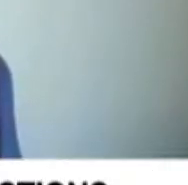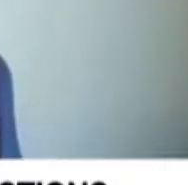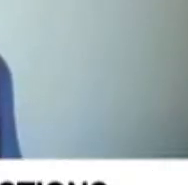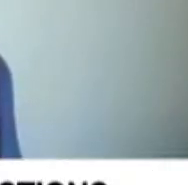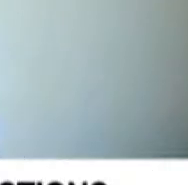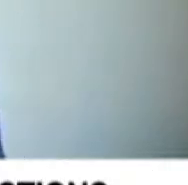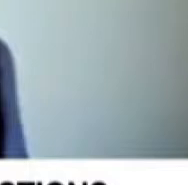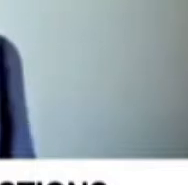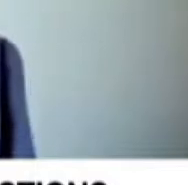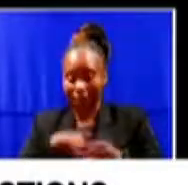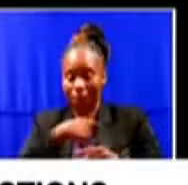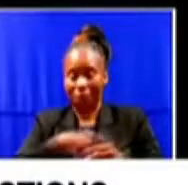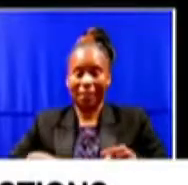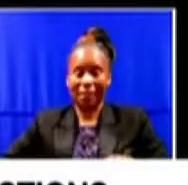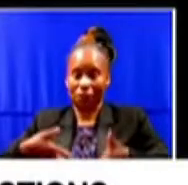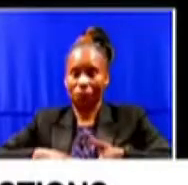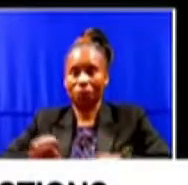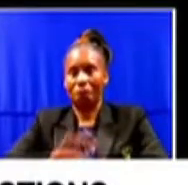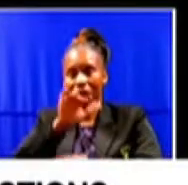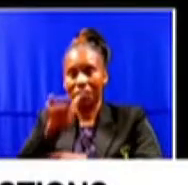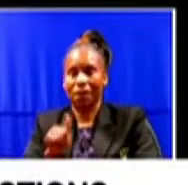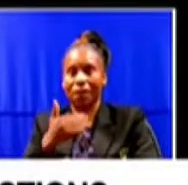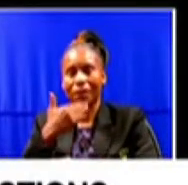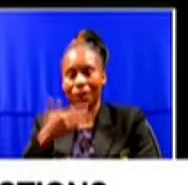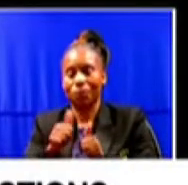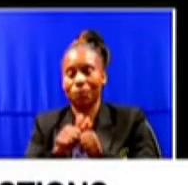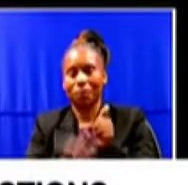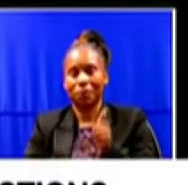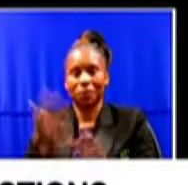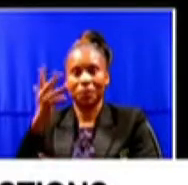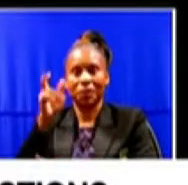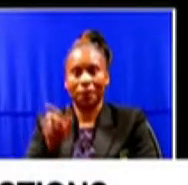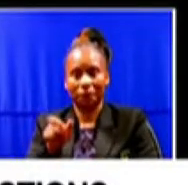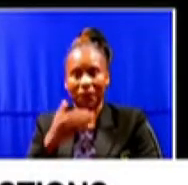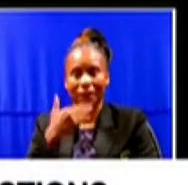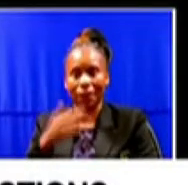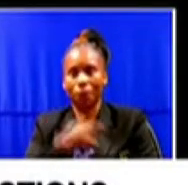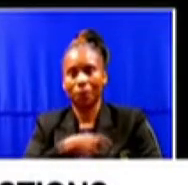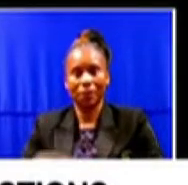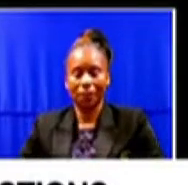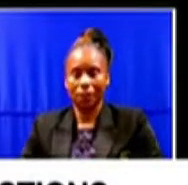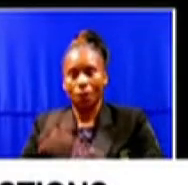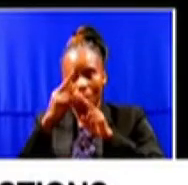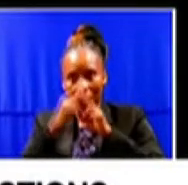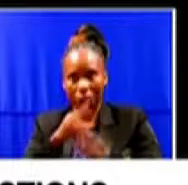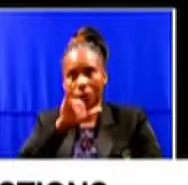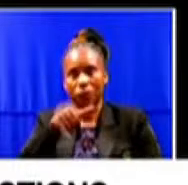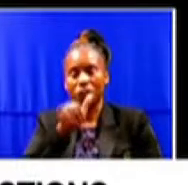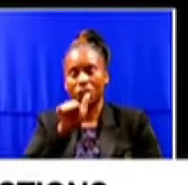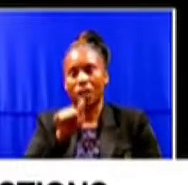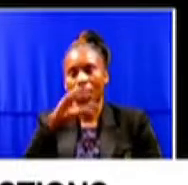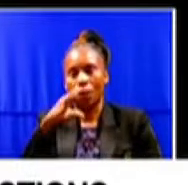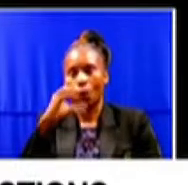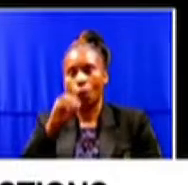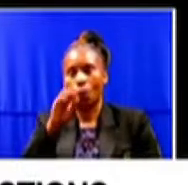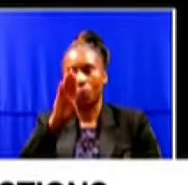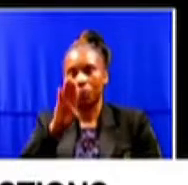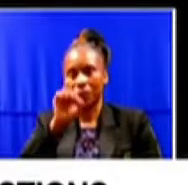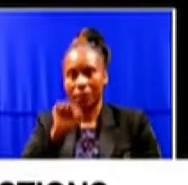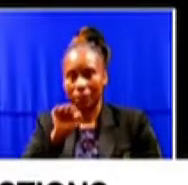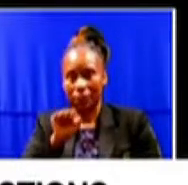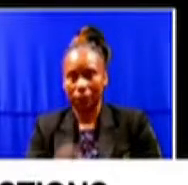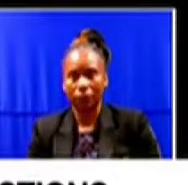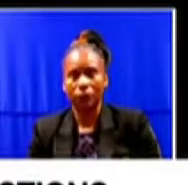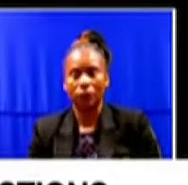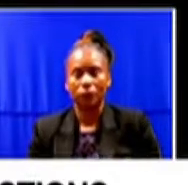Speaker. Thank you, President. Honorable Jacobs, it's your turn to ask the second